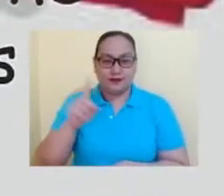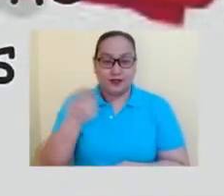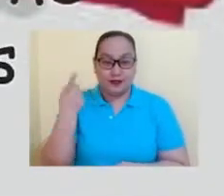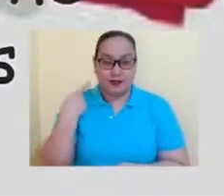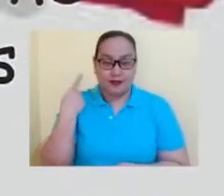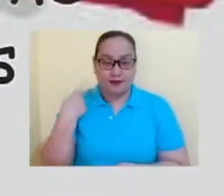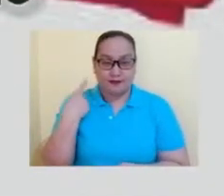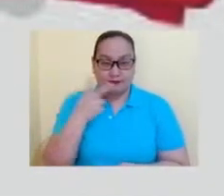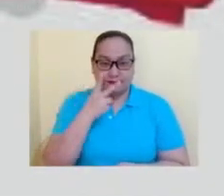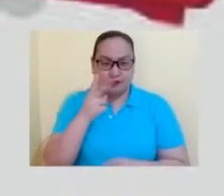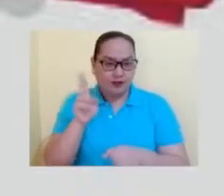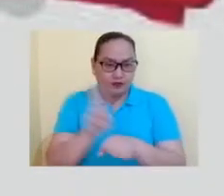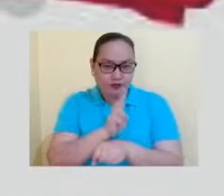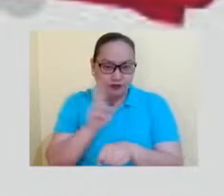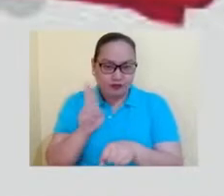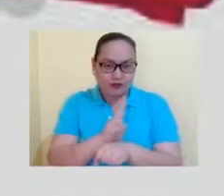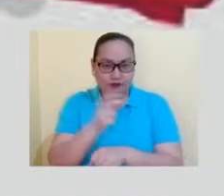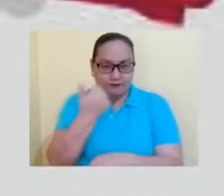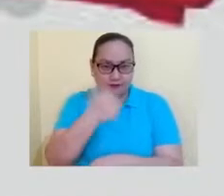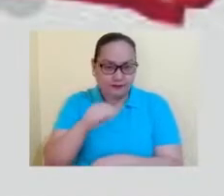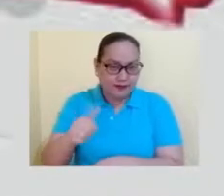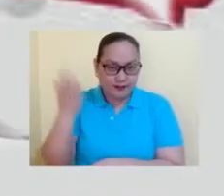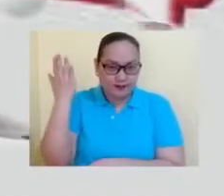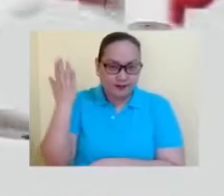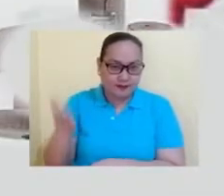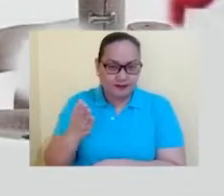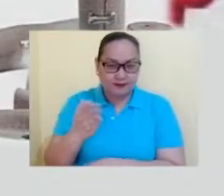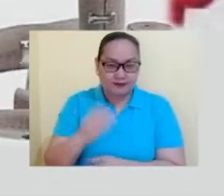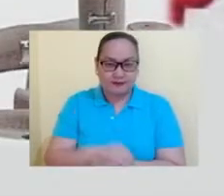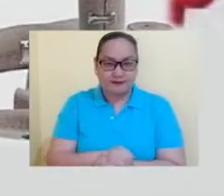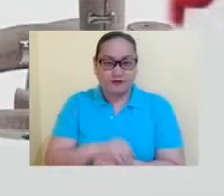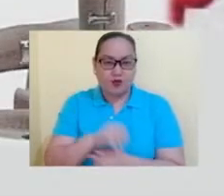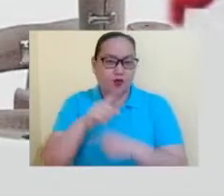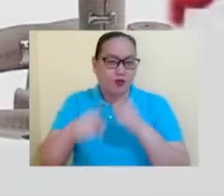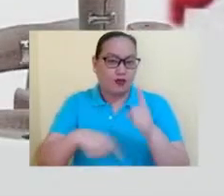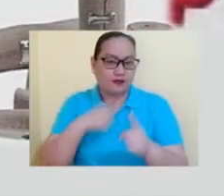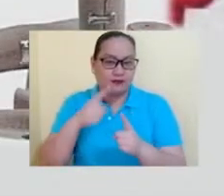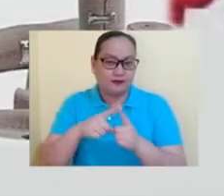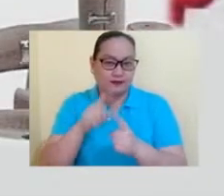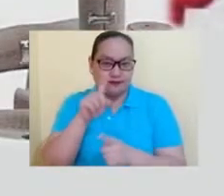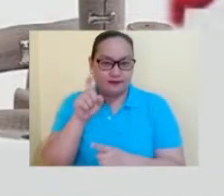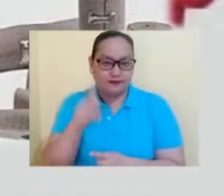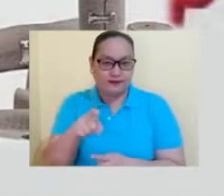1. Have you seen or used any of them? When?